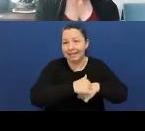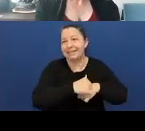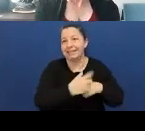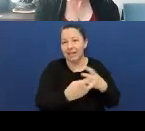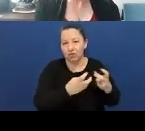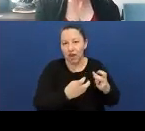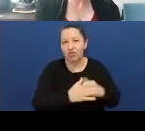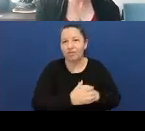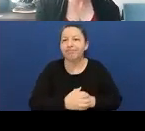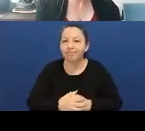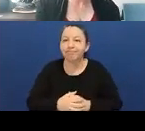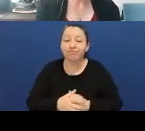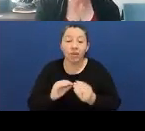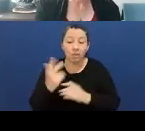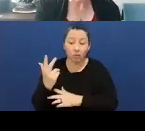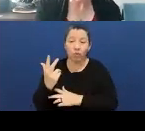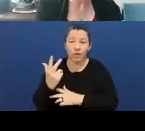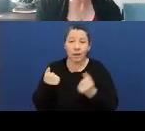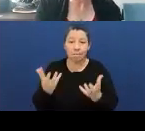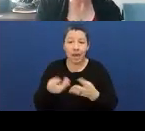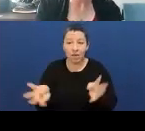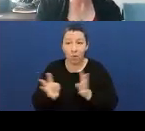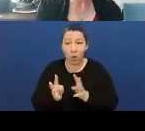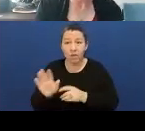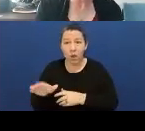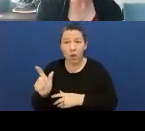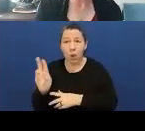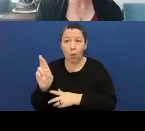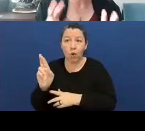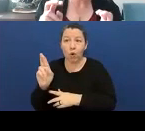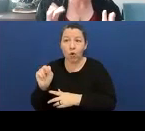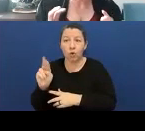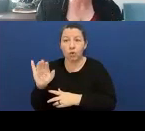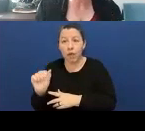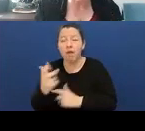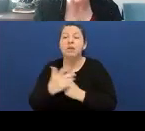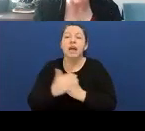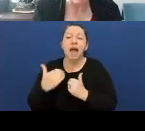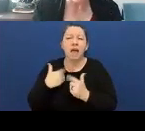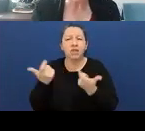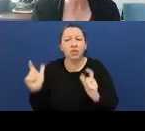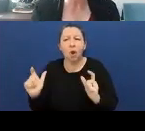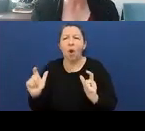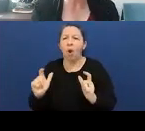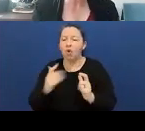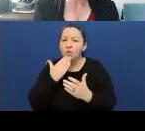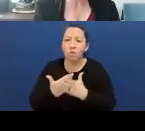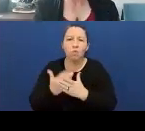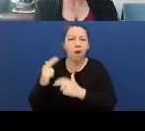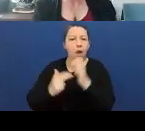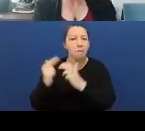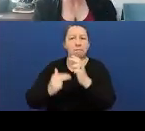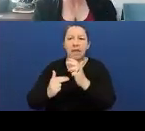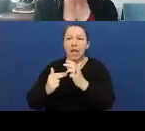Third, many fortresses in Lower Nubia have these large, well-built, you know, command buildings in the corner that